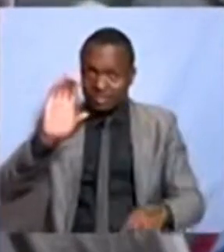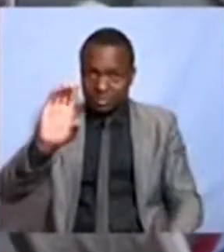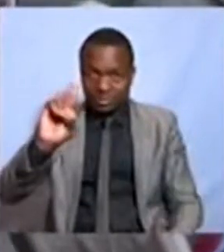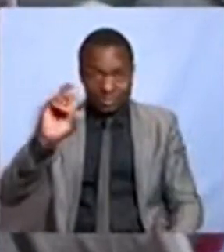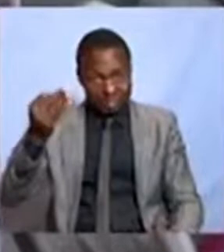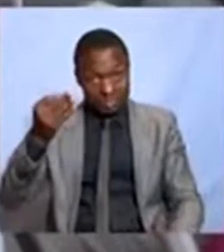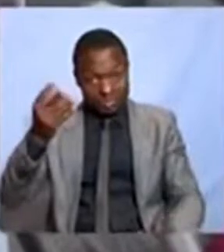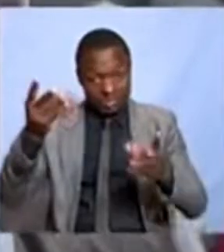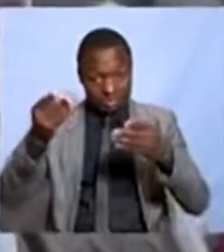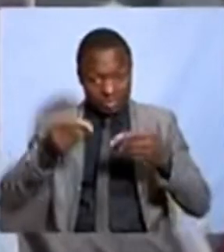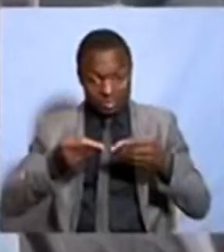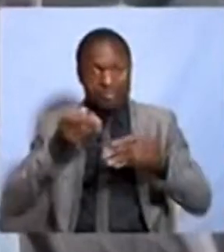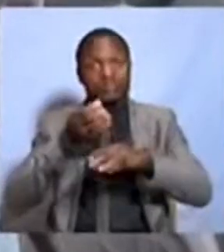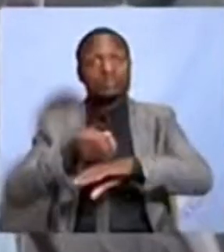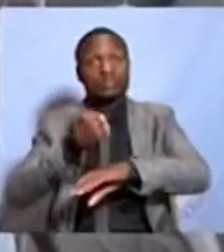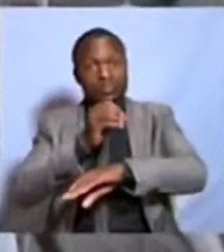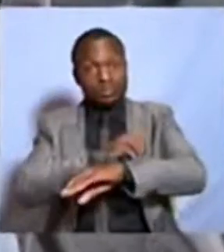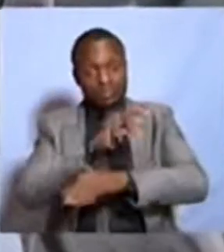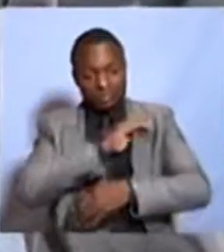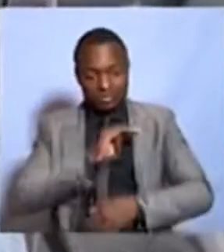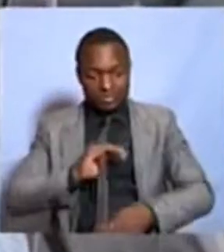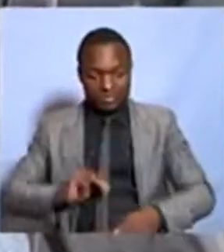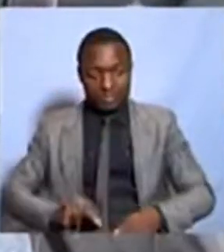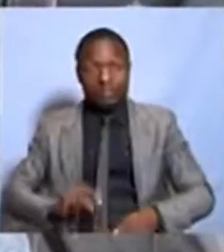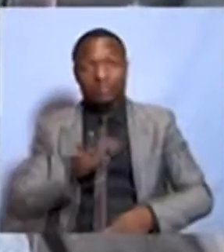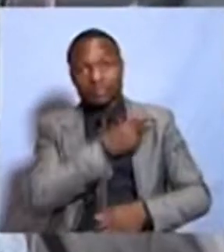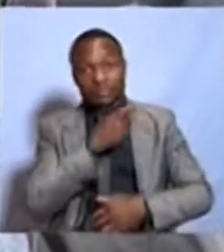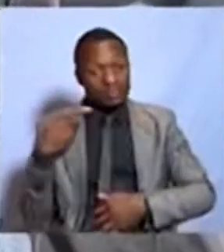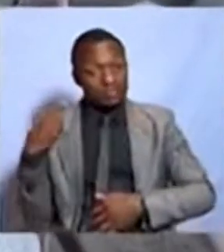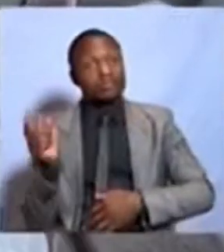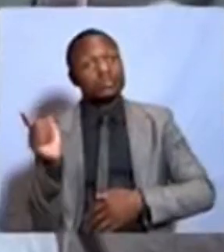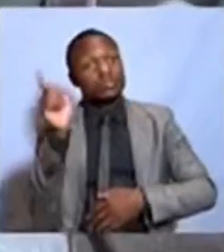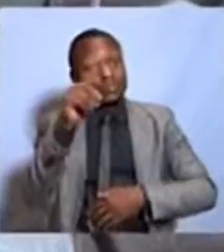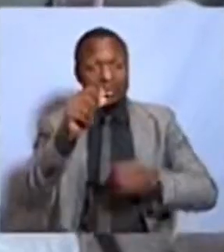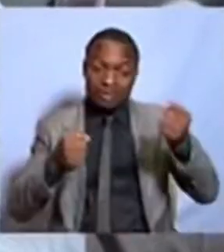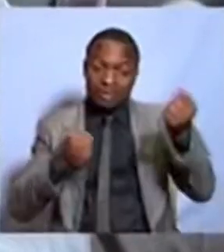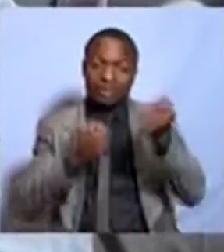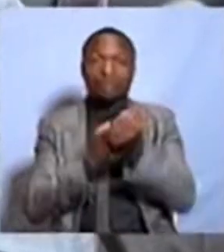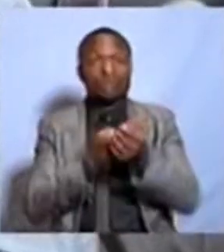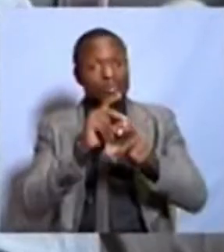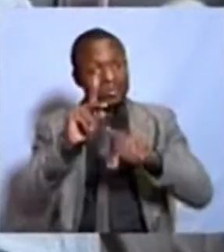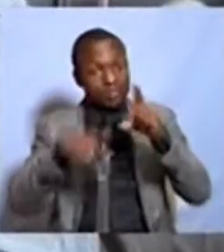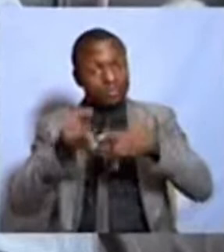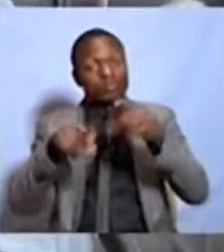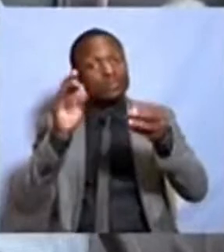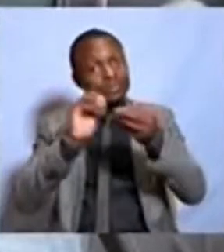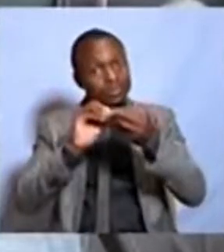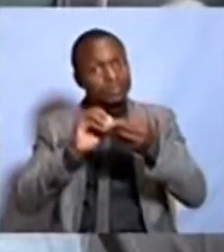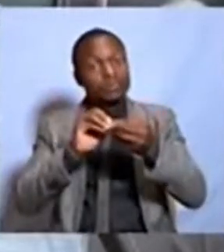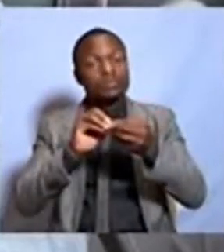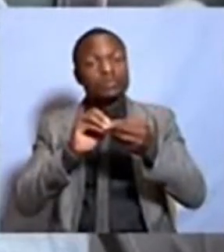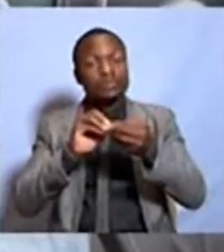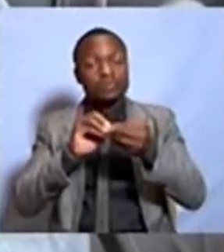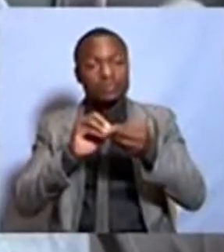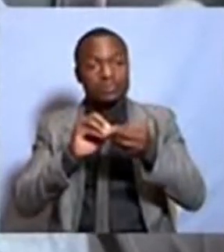us an opportunity as members of parliament to go and support these people more. What am I talking about? Through